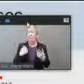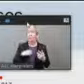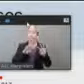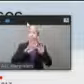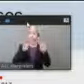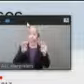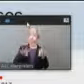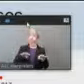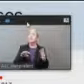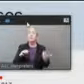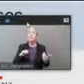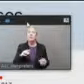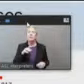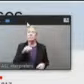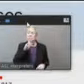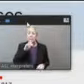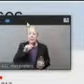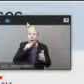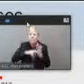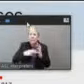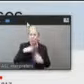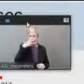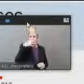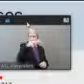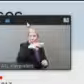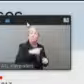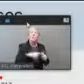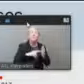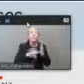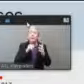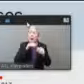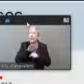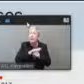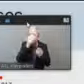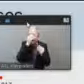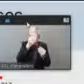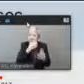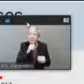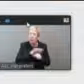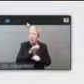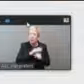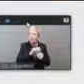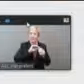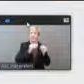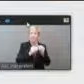not considered, it's just that there's not enough data to give it an index. Okay, next slide, please.